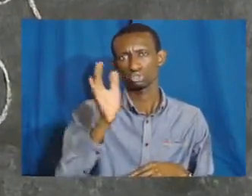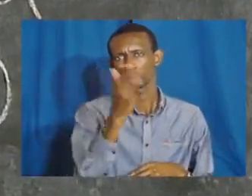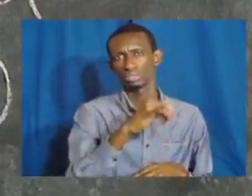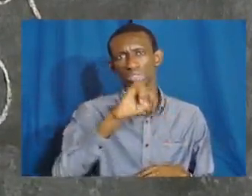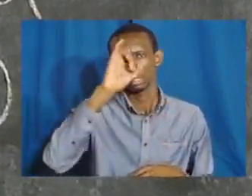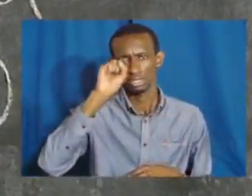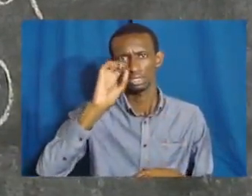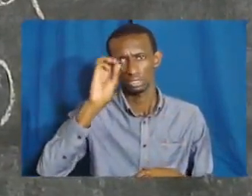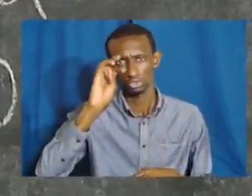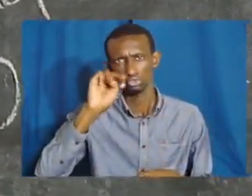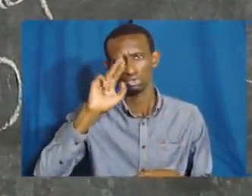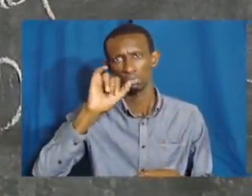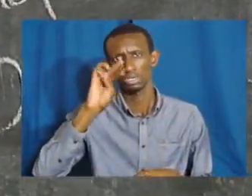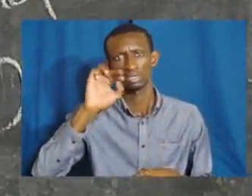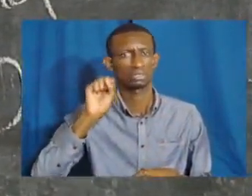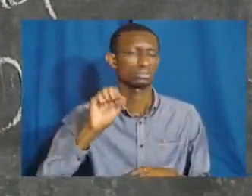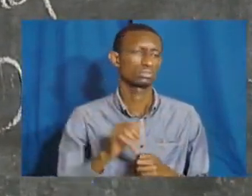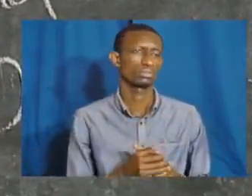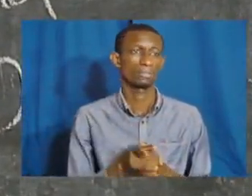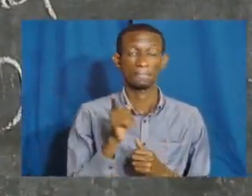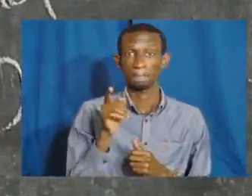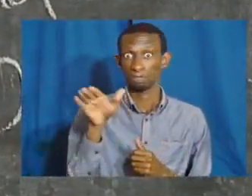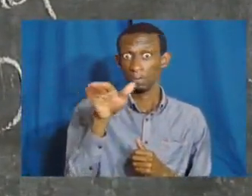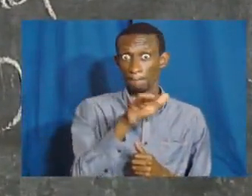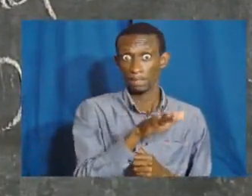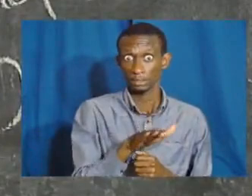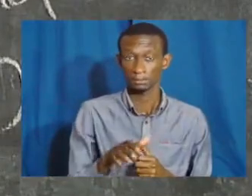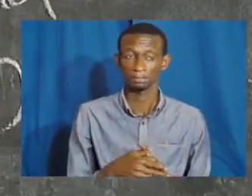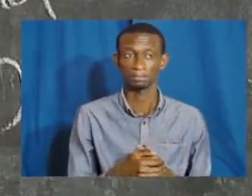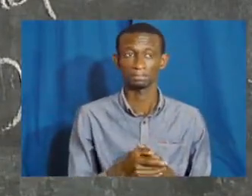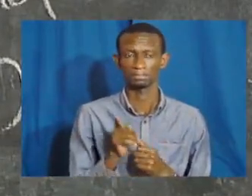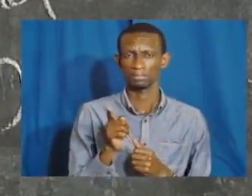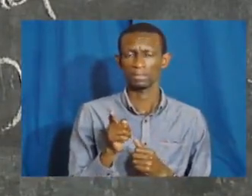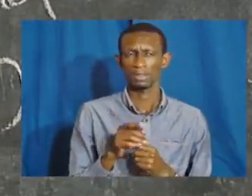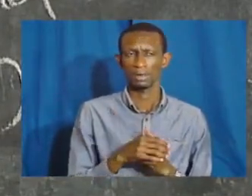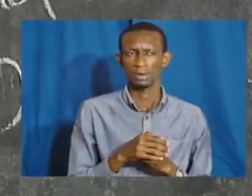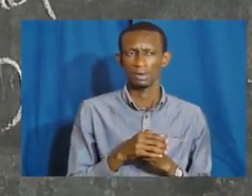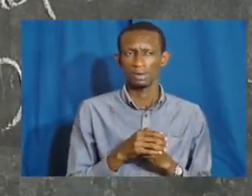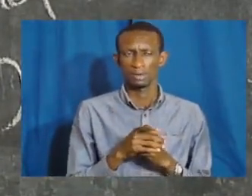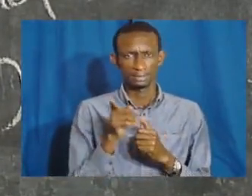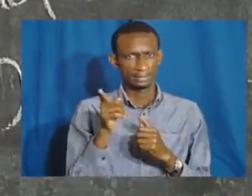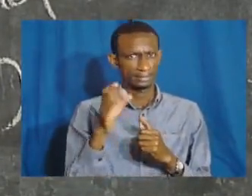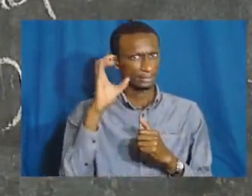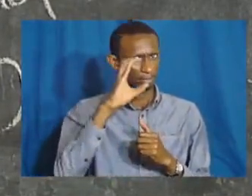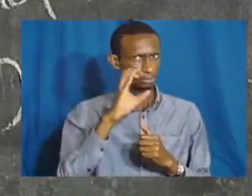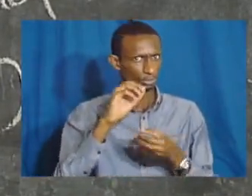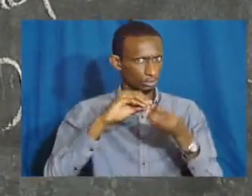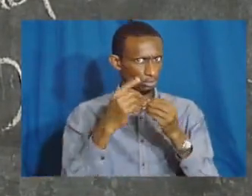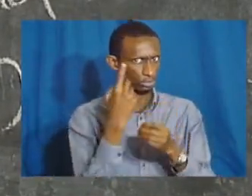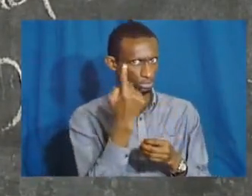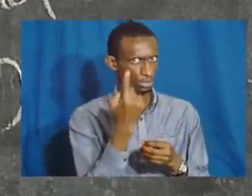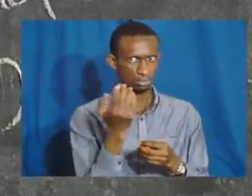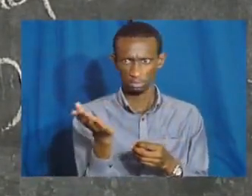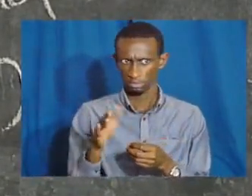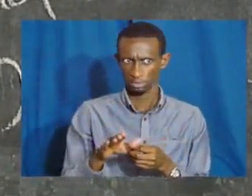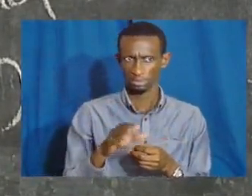these two. The position of the functional group. This is on carbon number 1. This is on carbon